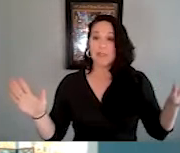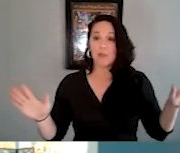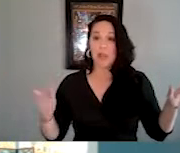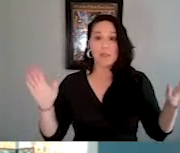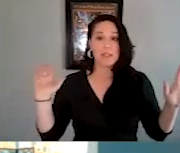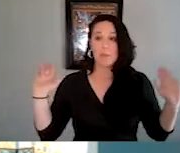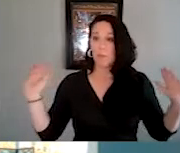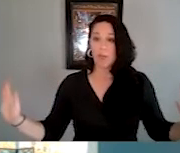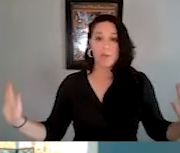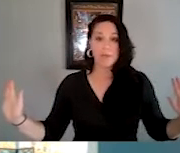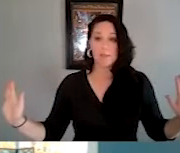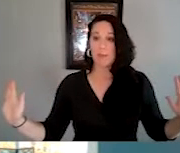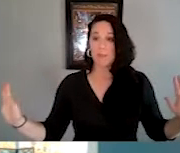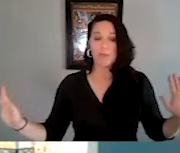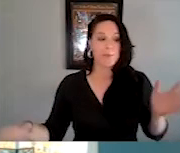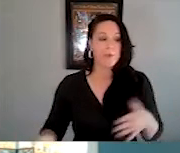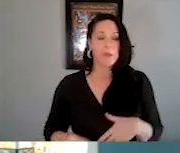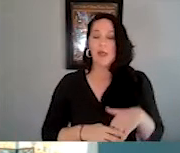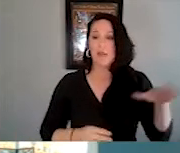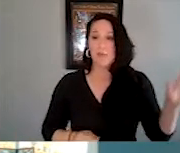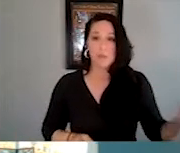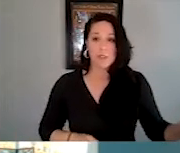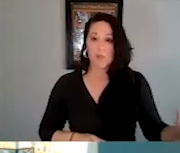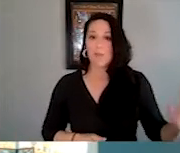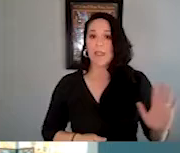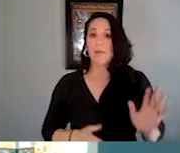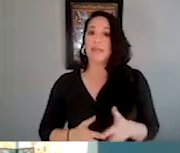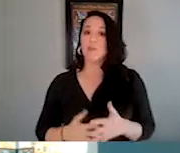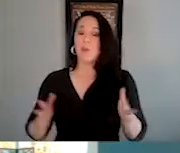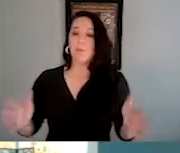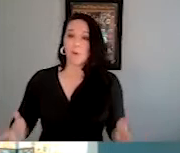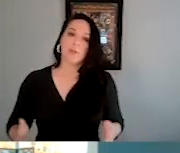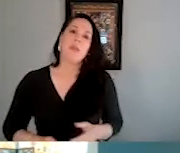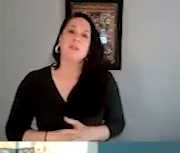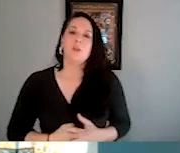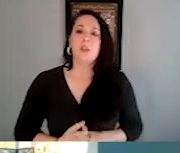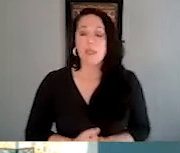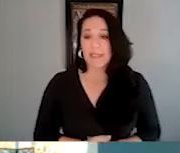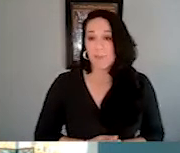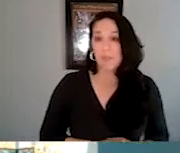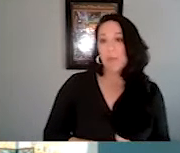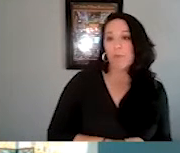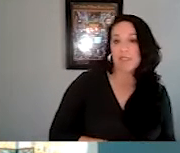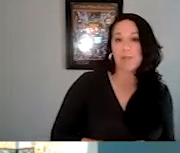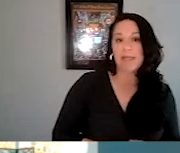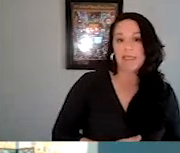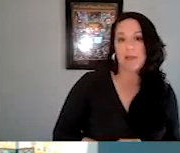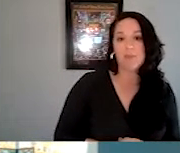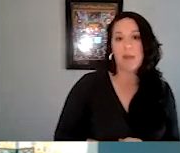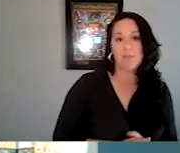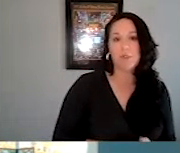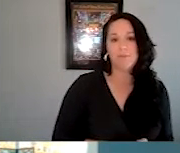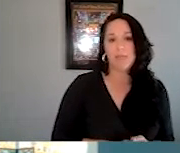it depends on who they are. Some people want to be pen to paper type of people. Other people want a survey monkey, making sure you have both so that you can get as many people